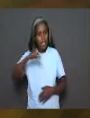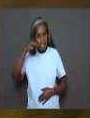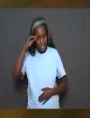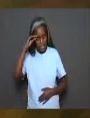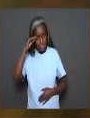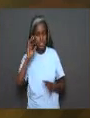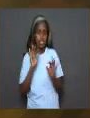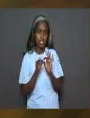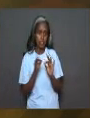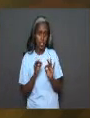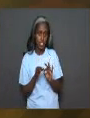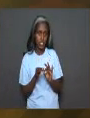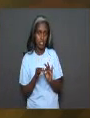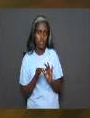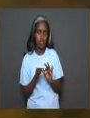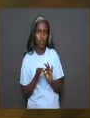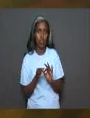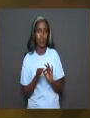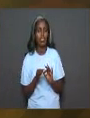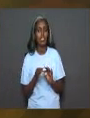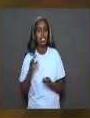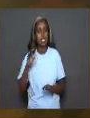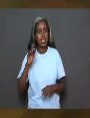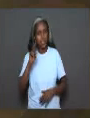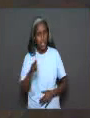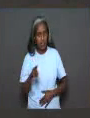the definition of the derivative.